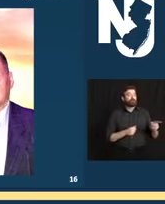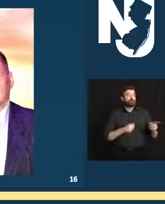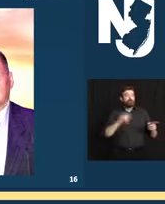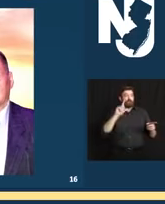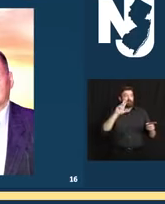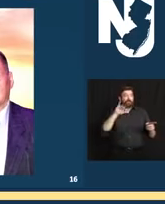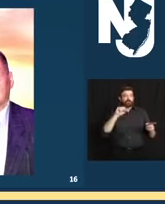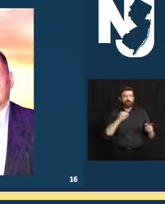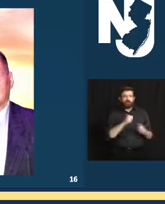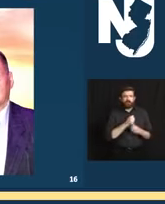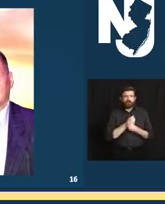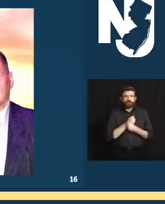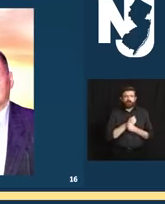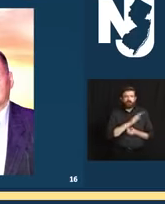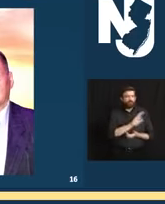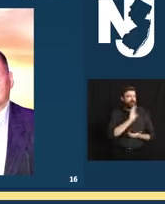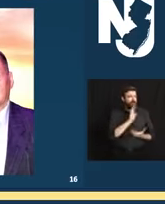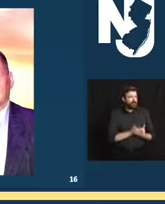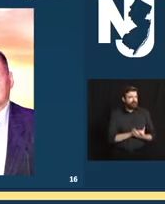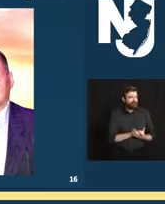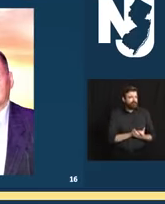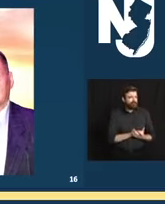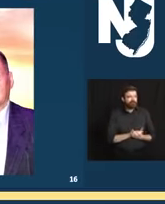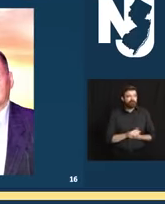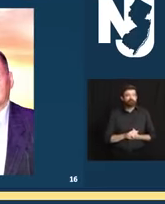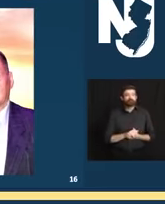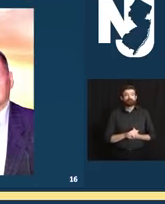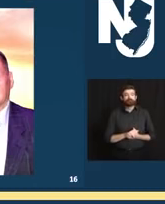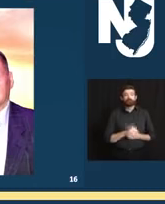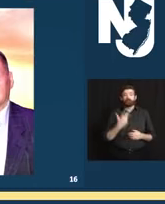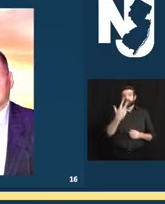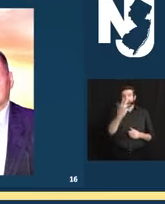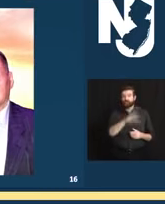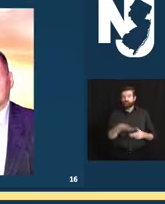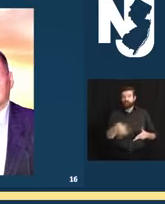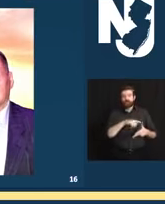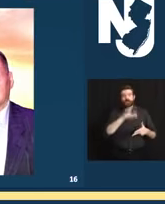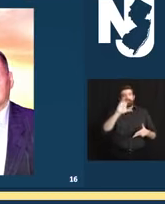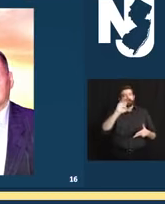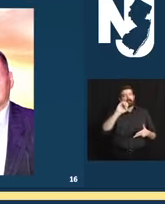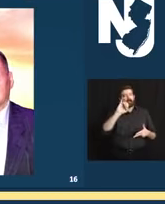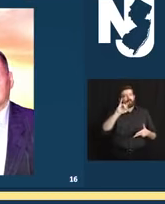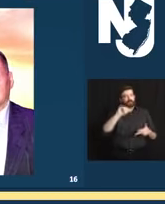Cecilia, Daisy, and Marcelo, and his grandson, Jaden.